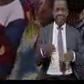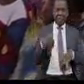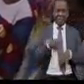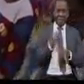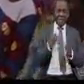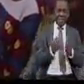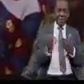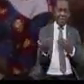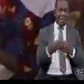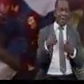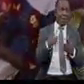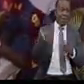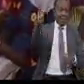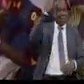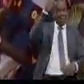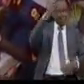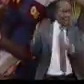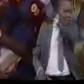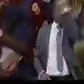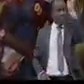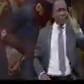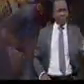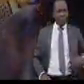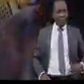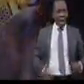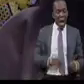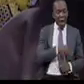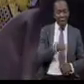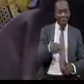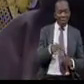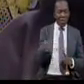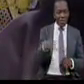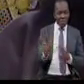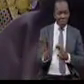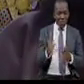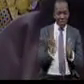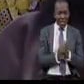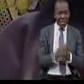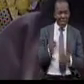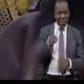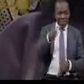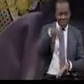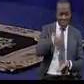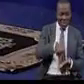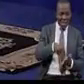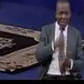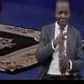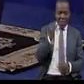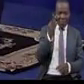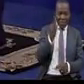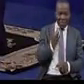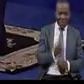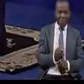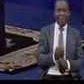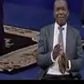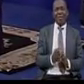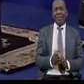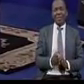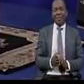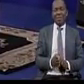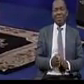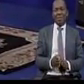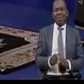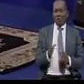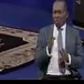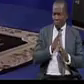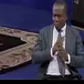And when you do that, you stand firm by faith. You prevent all those